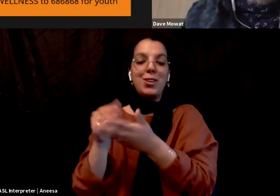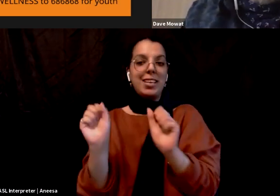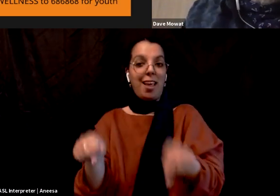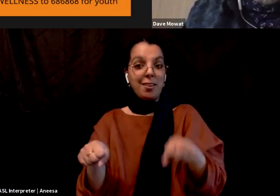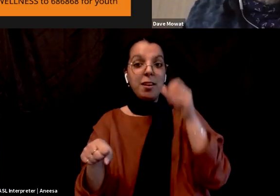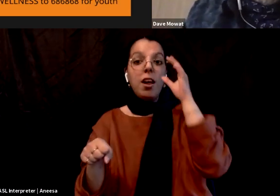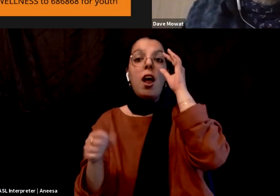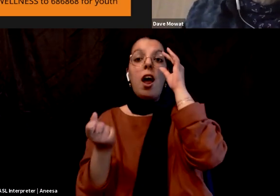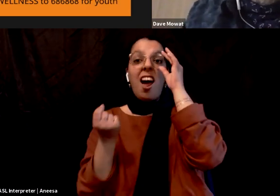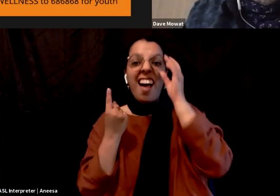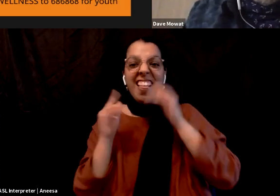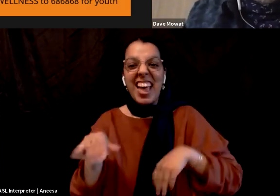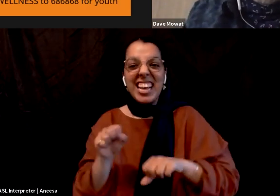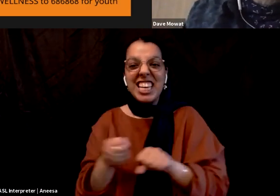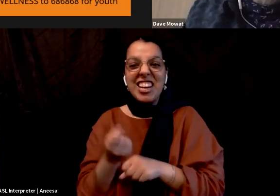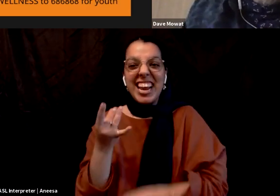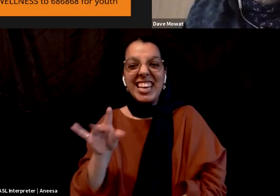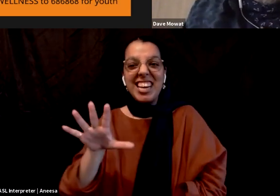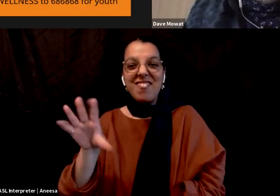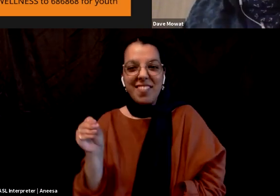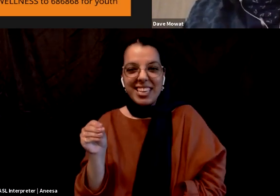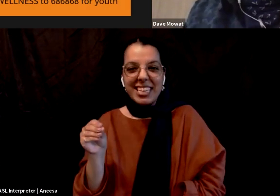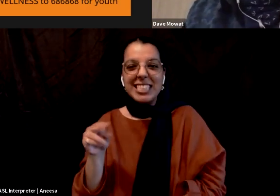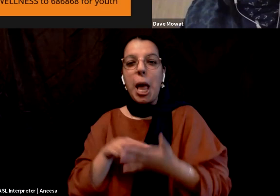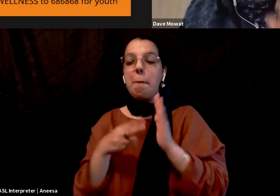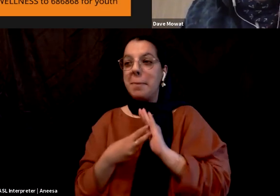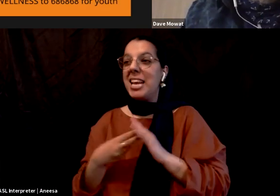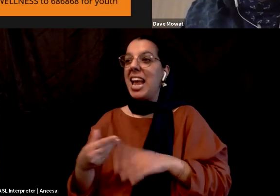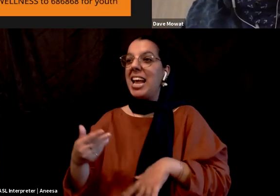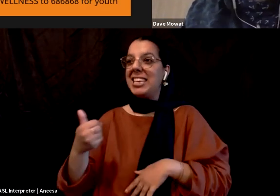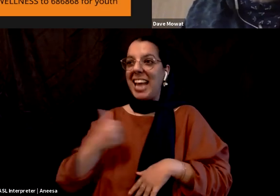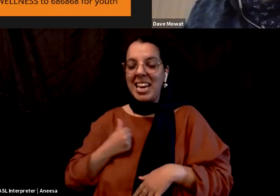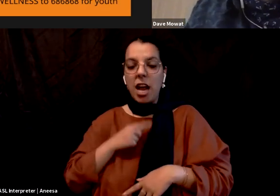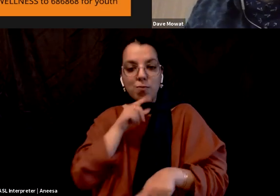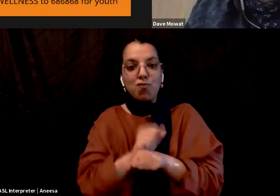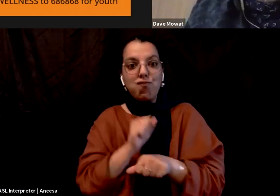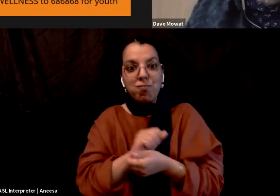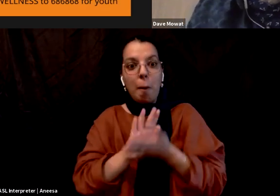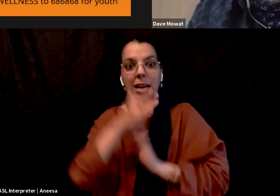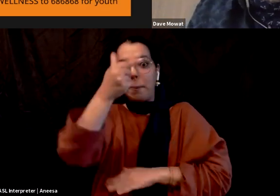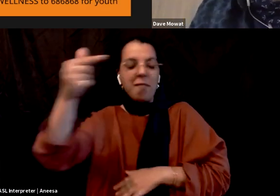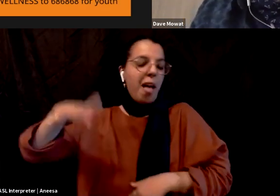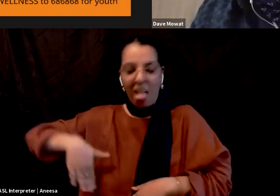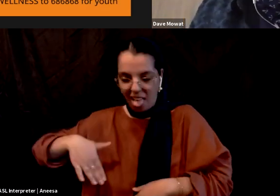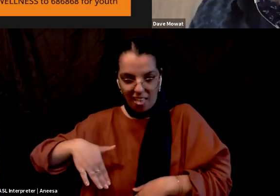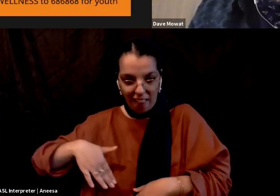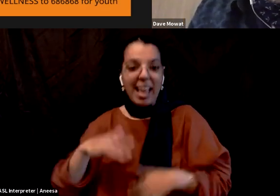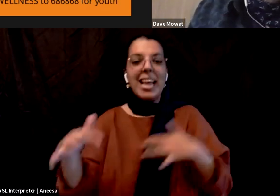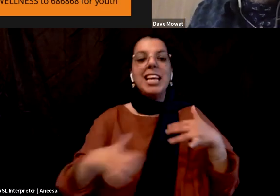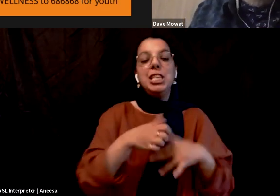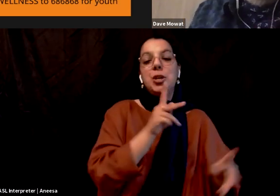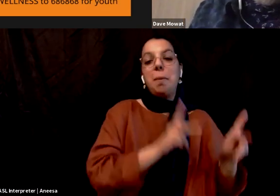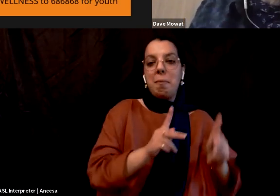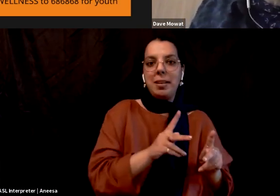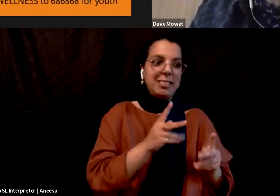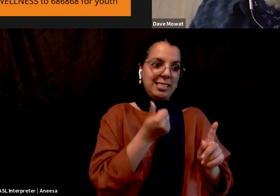it's 1850s, pre-Confederation. There, our people are de facto self-governing. There is no Indian Act. There